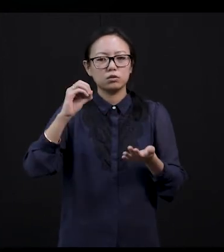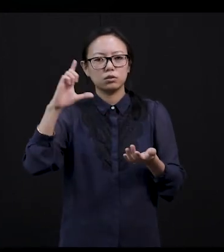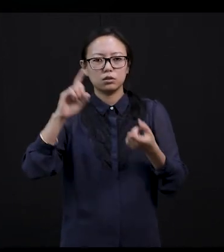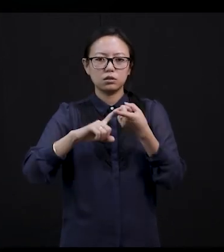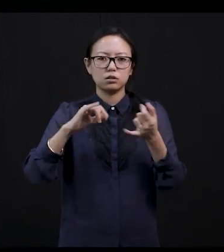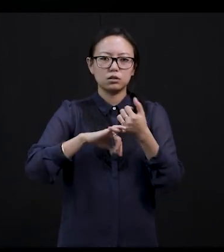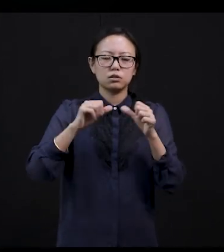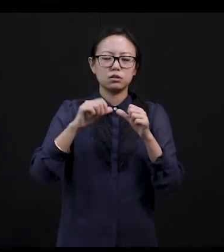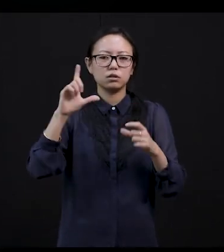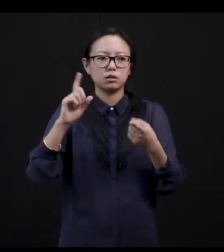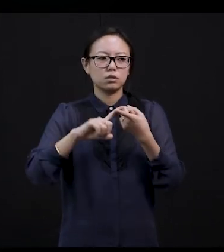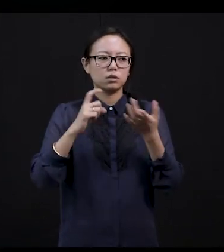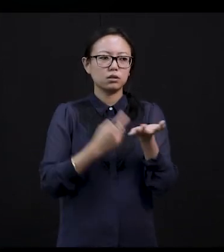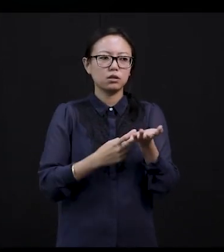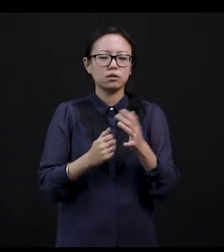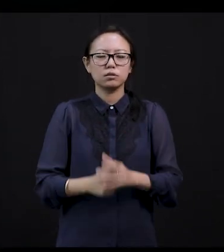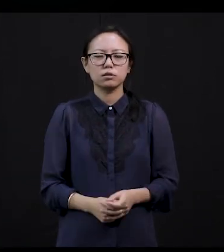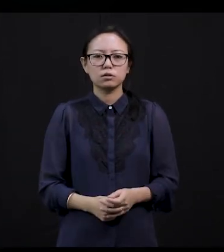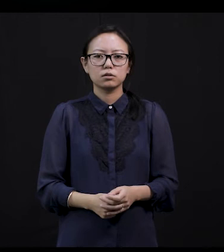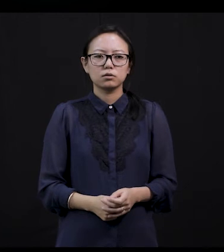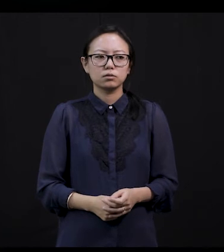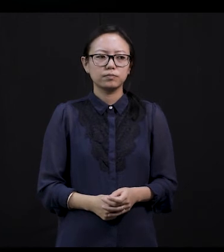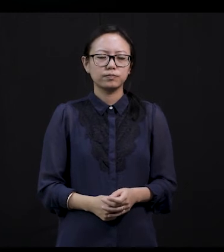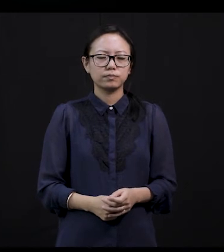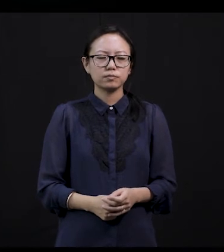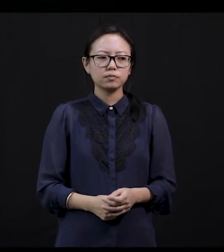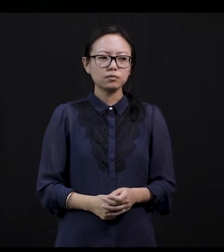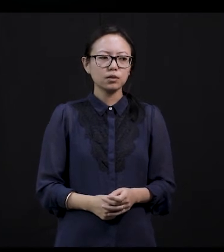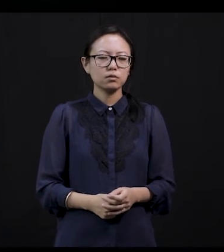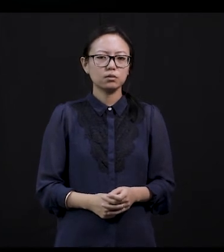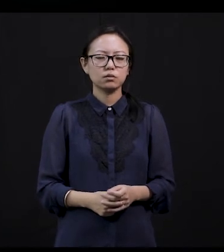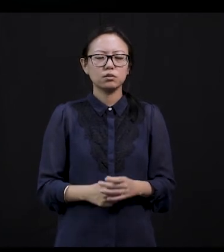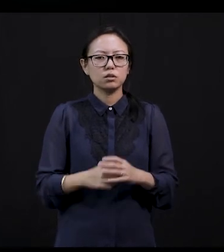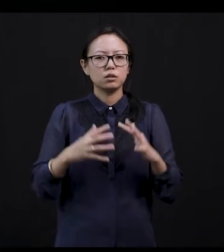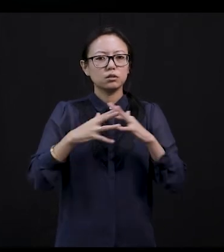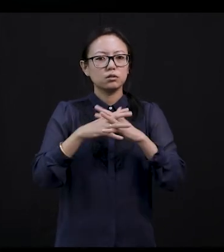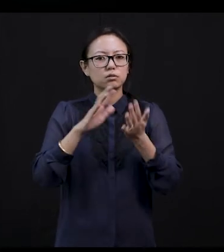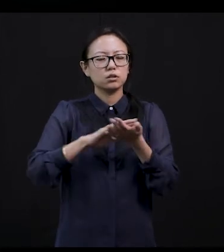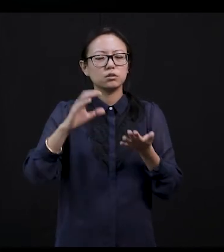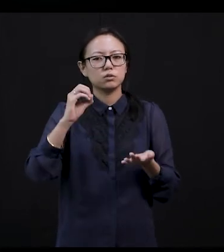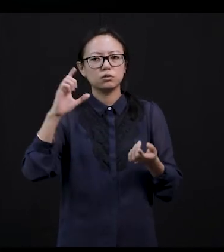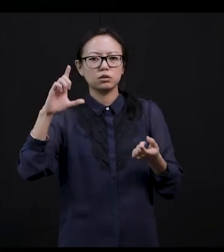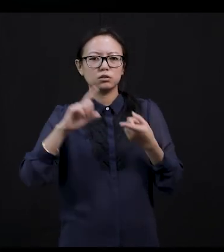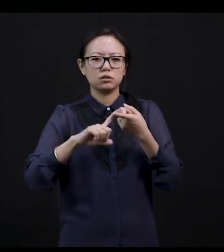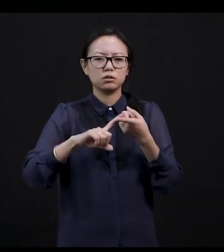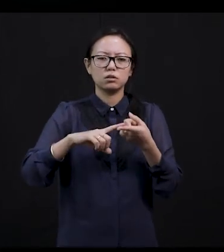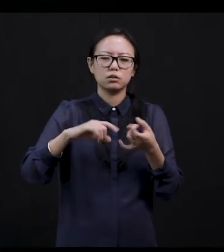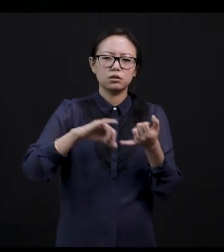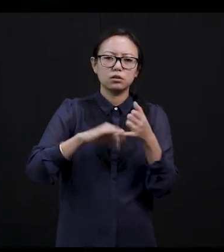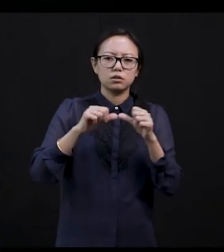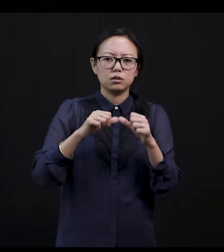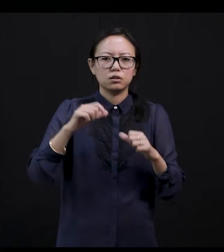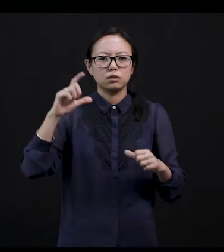goods. I do not have it in my shop. So it seems that it's the wholesaler which is under a lot of stress, is the wholesaler which